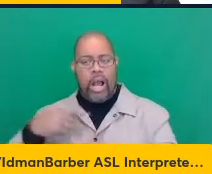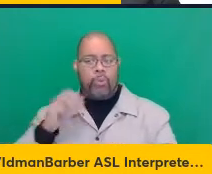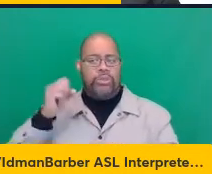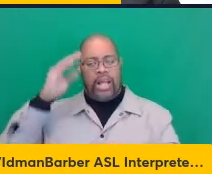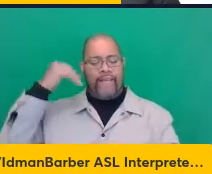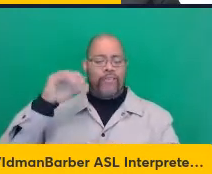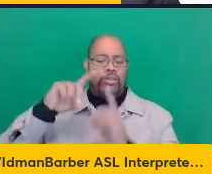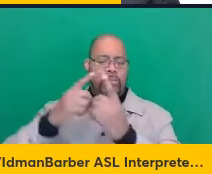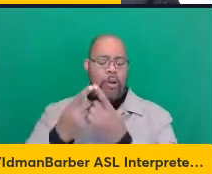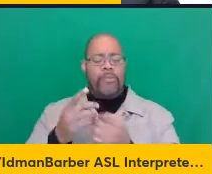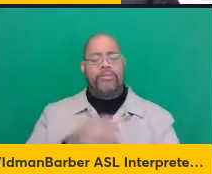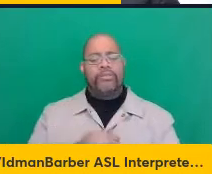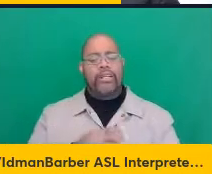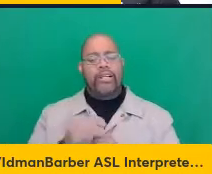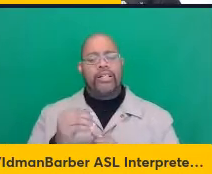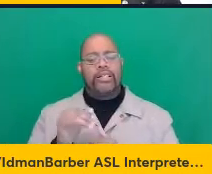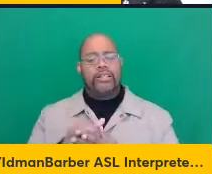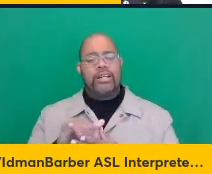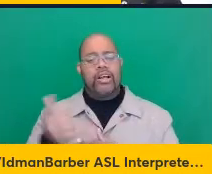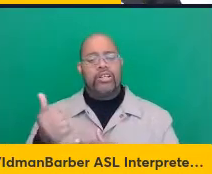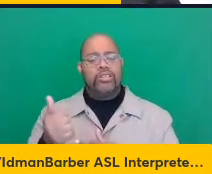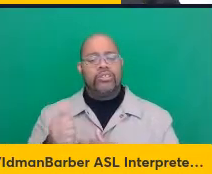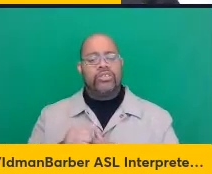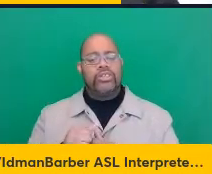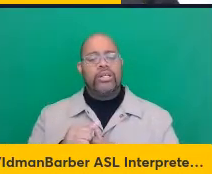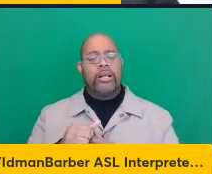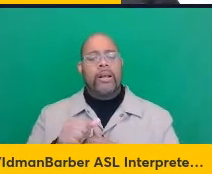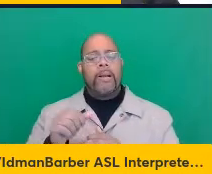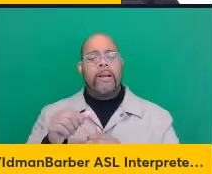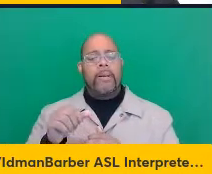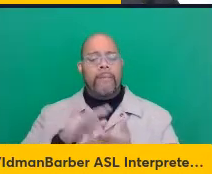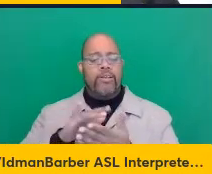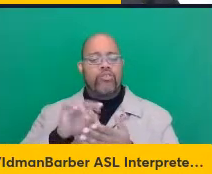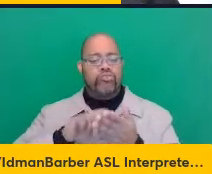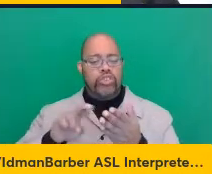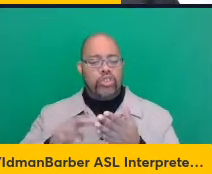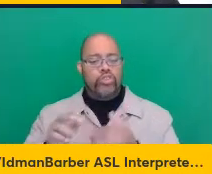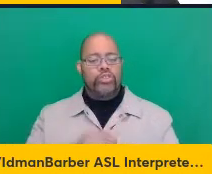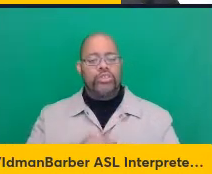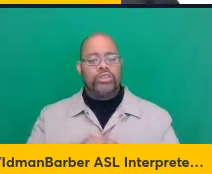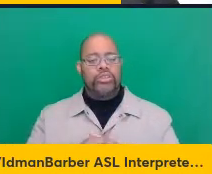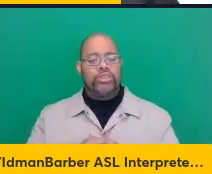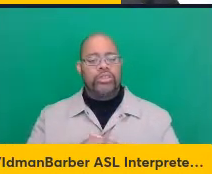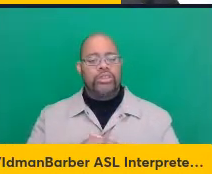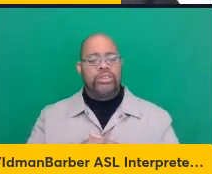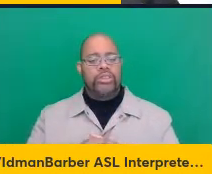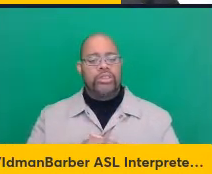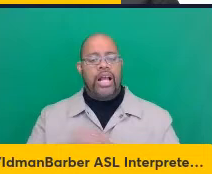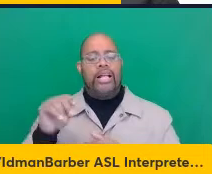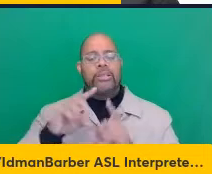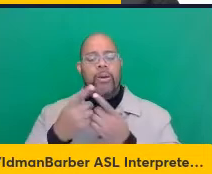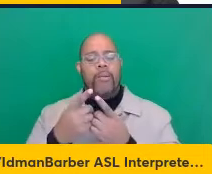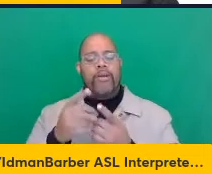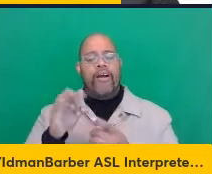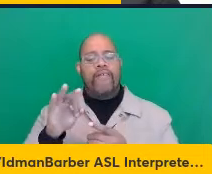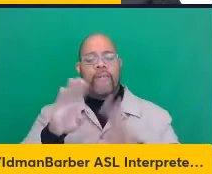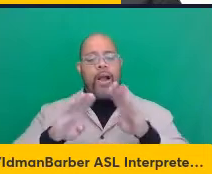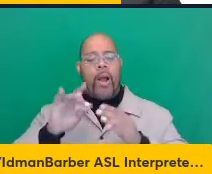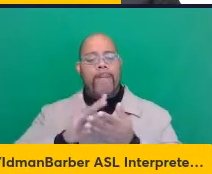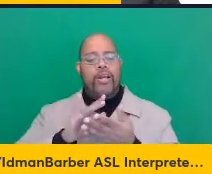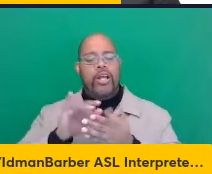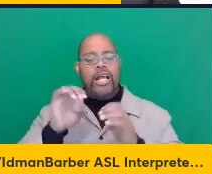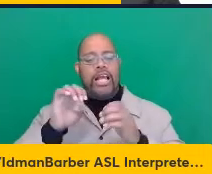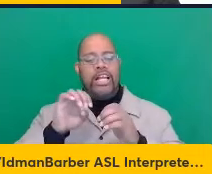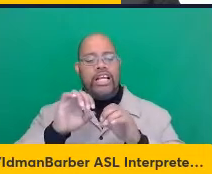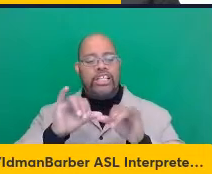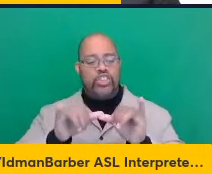department, and then the Noguchi Memorial Institute for Medical Research, which is in the university, and then the Department of Biomedical Engineering. We had support from